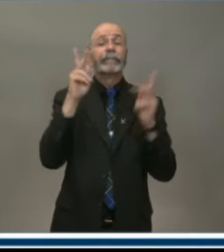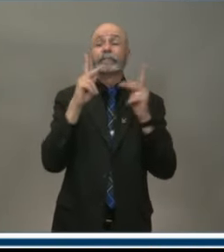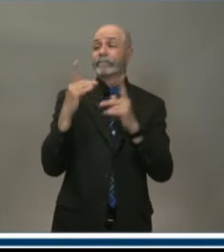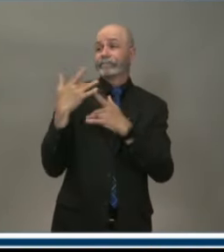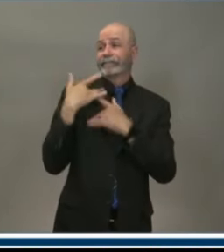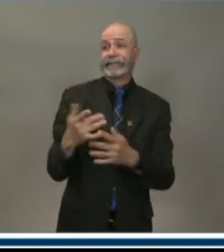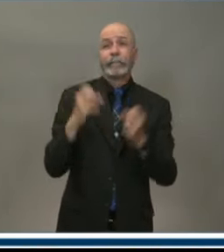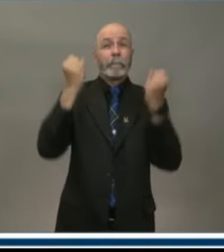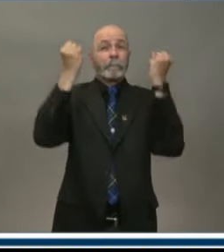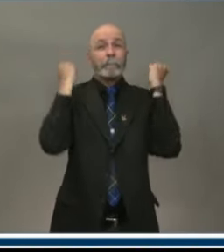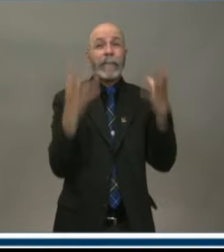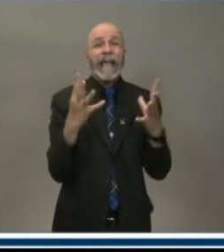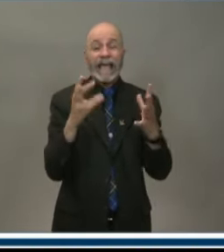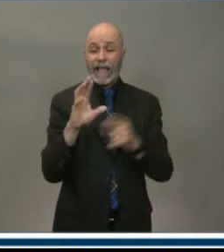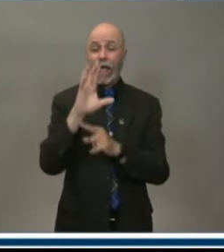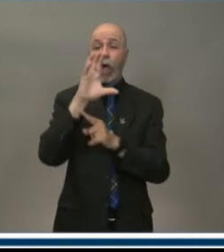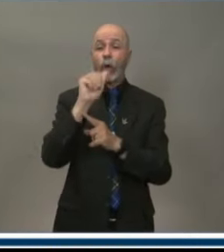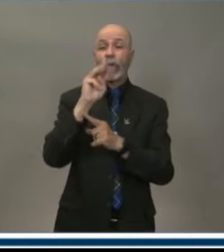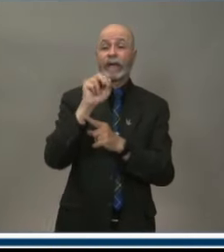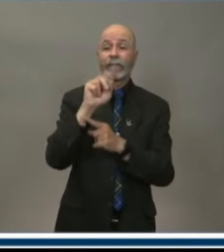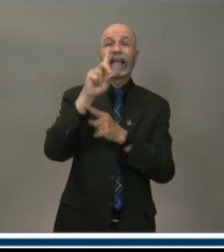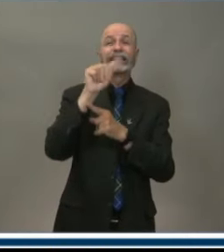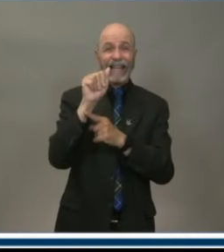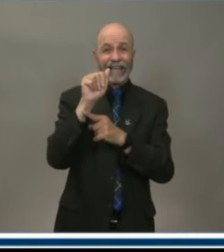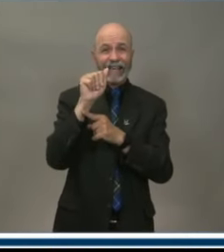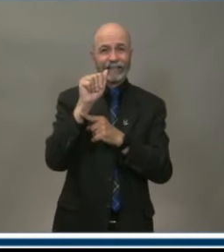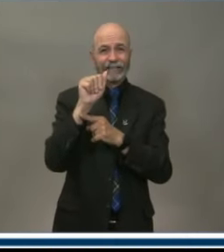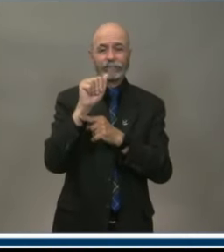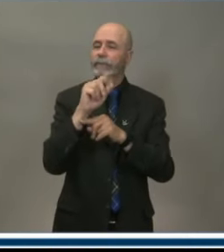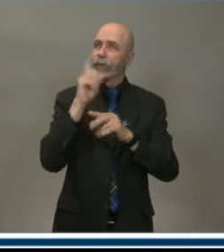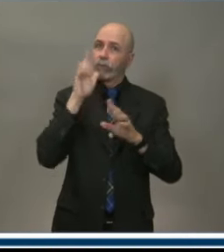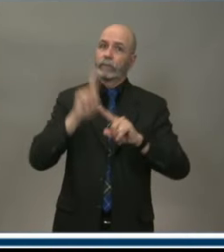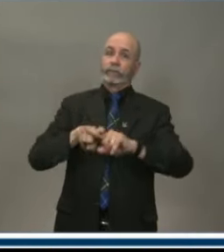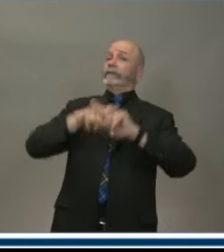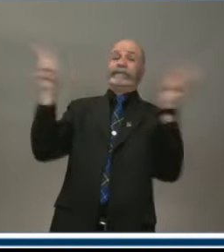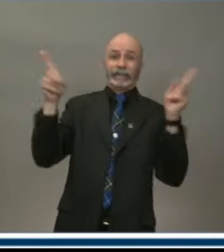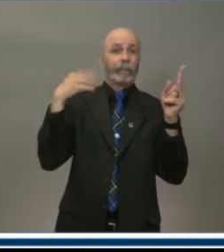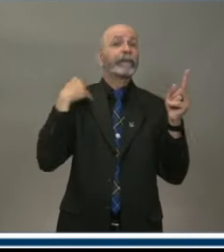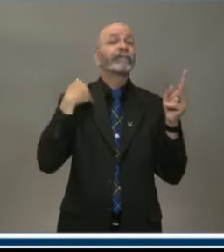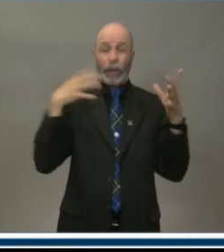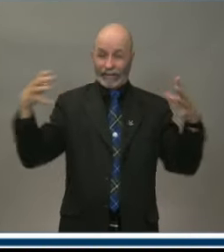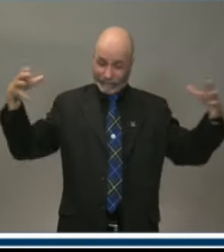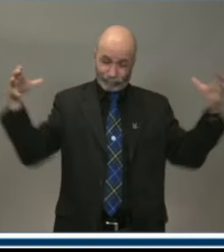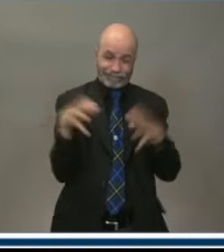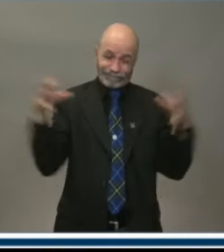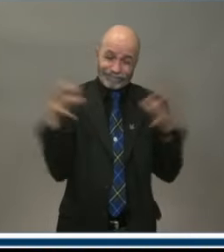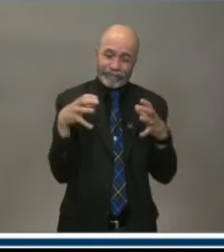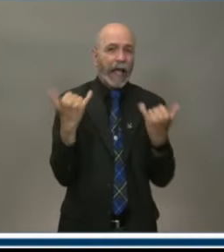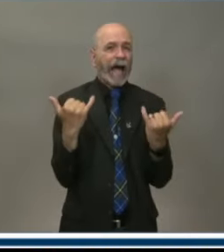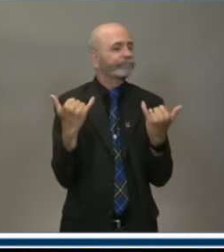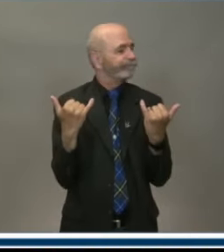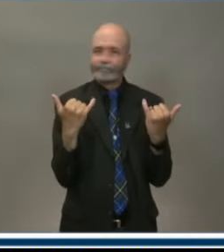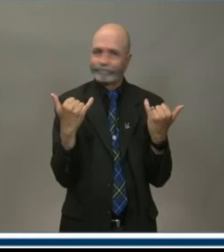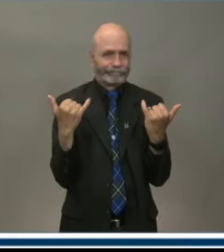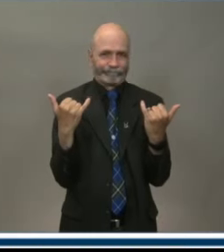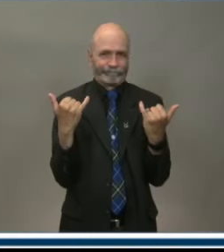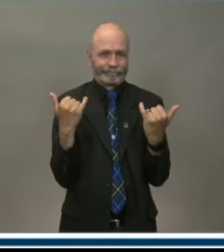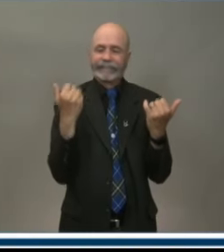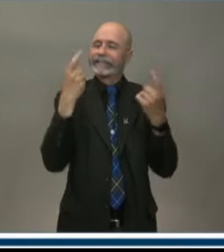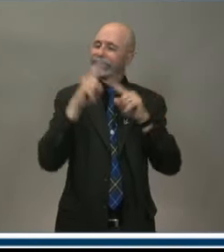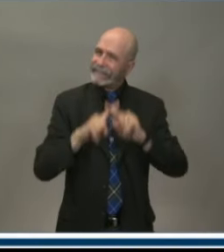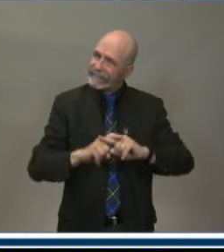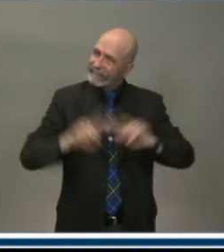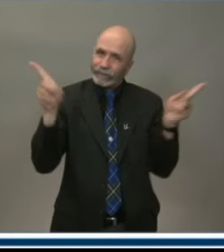year. No in-person gatherings or meals, but however, it remains an opportunity for